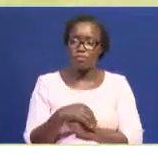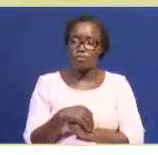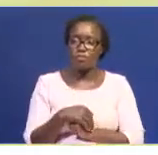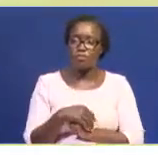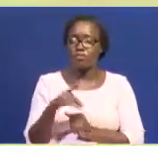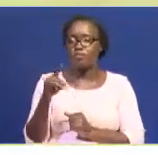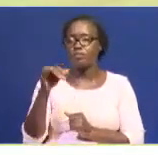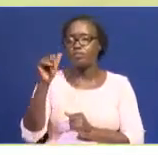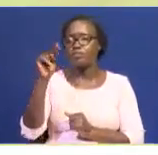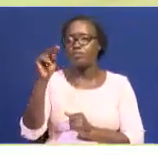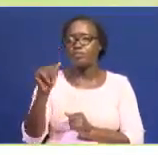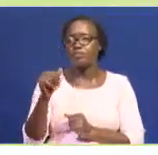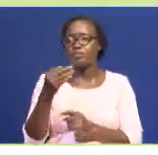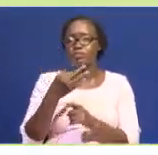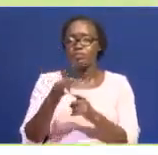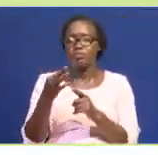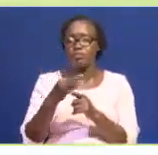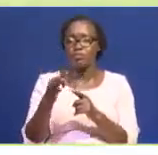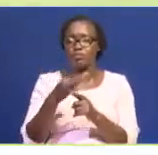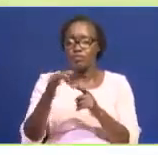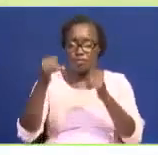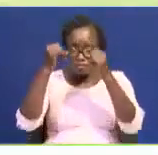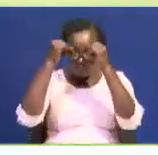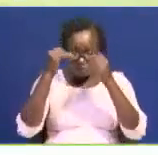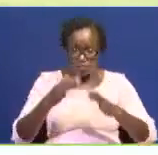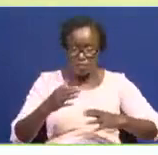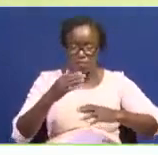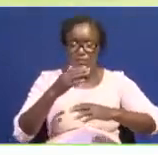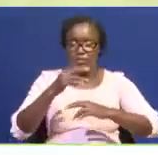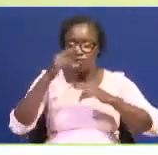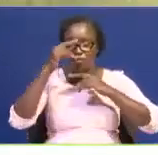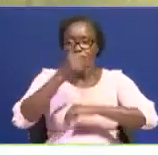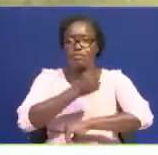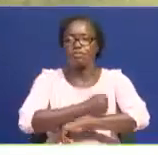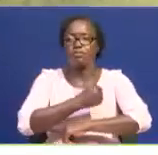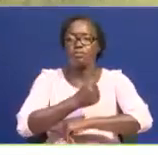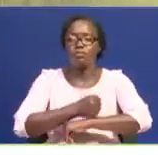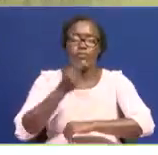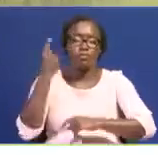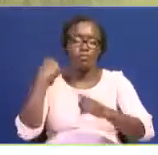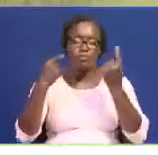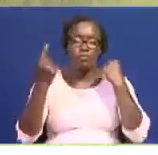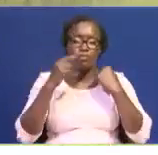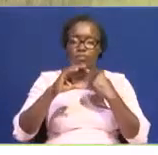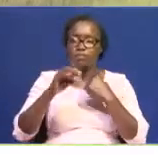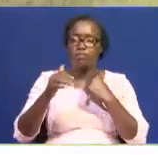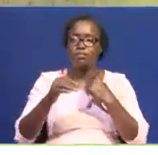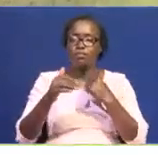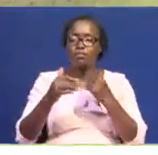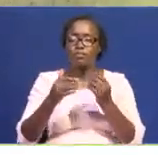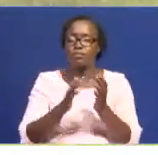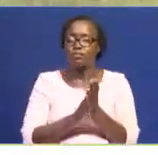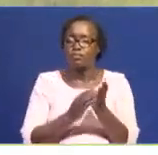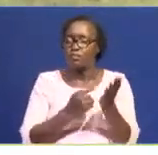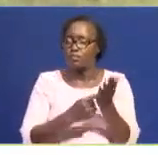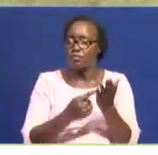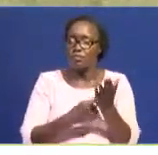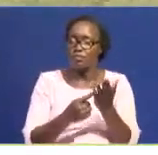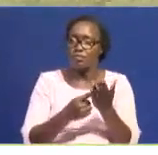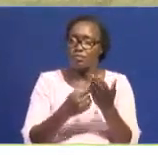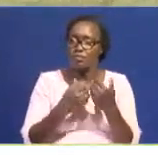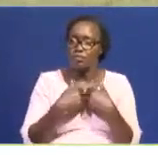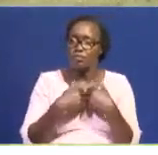Diana Chepkemoi, a form 3 student at Saramek Secondary School in Londiani, Kericho County, who bagged bronze in the World Cross